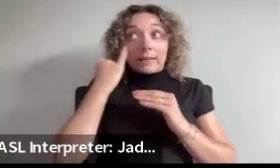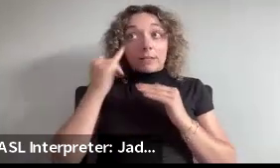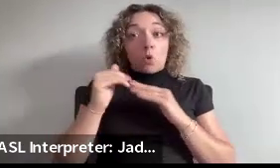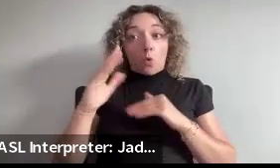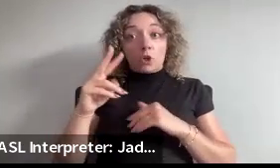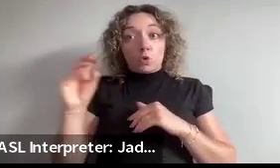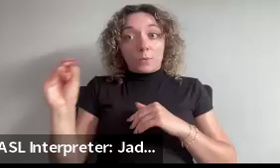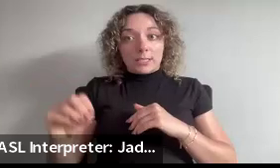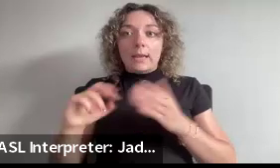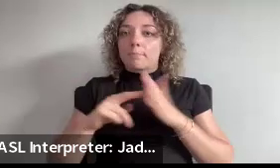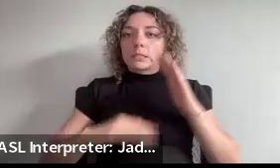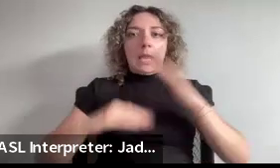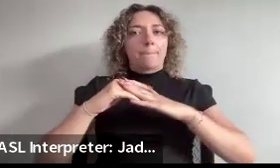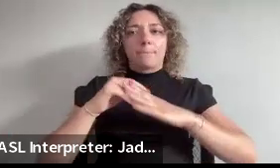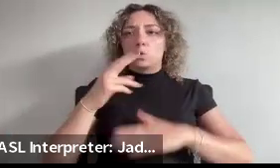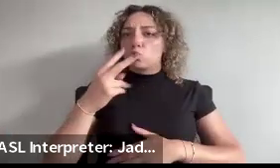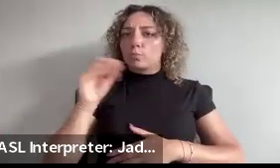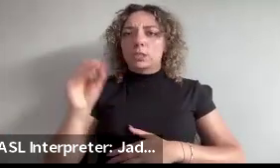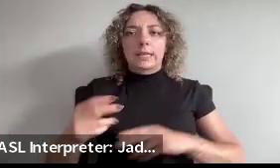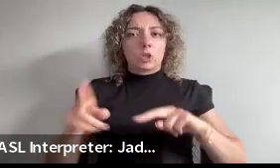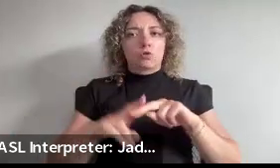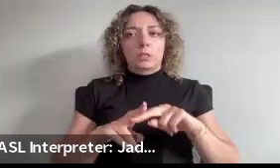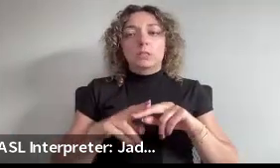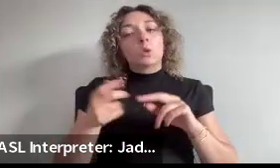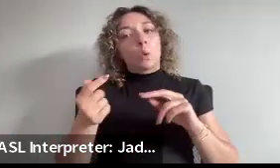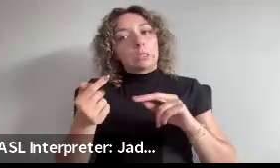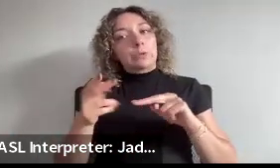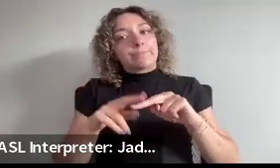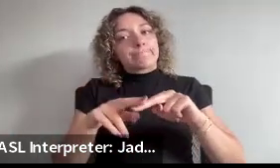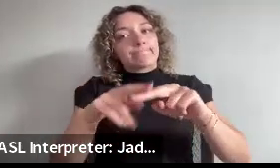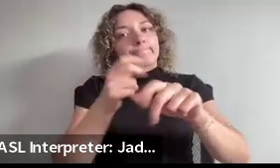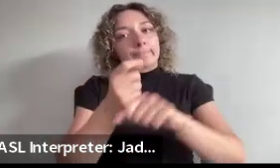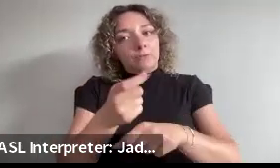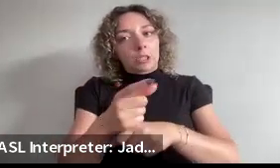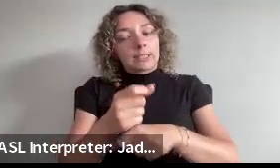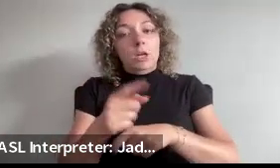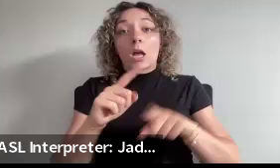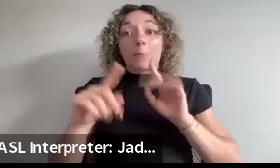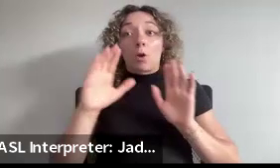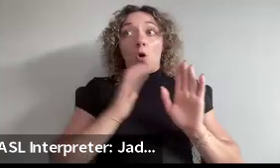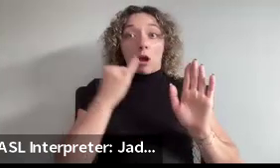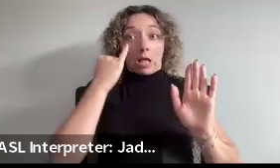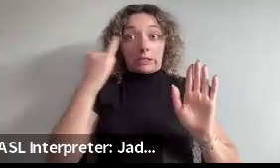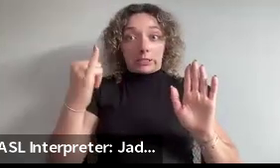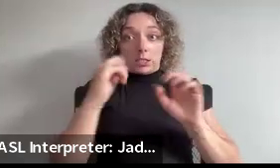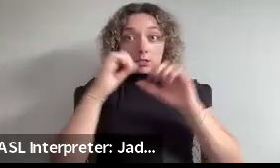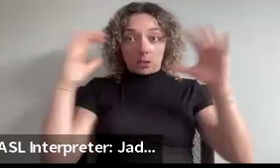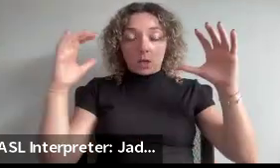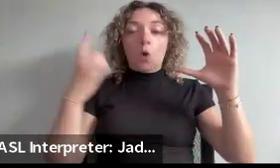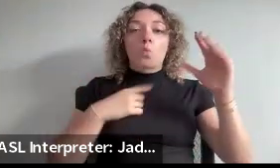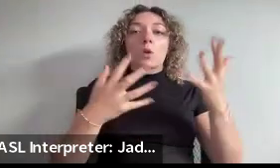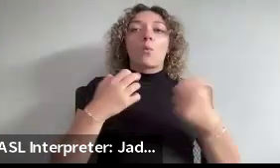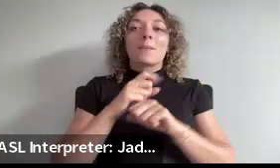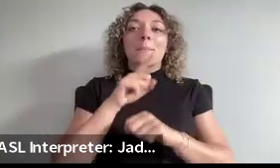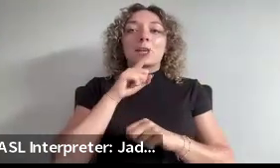a 2% increase per year. So there is a slight increase every year, but the idea is that we want to make sure that